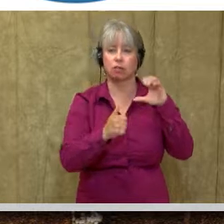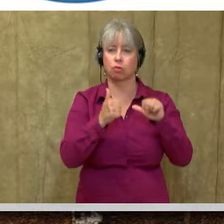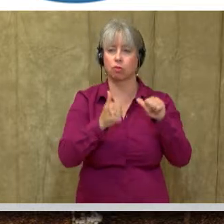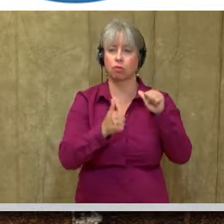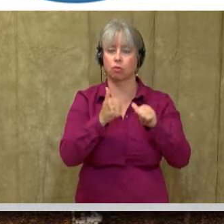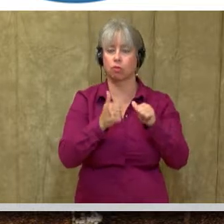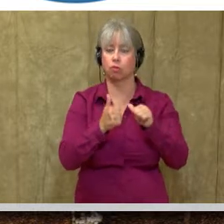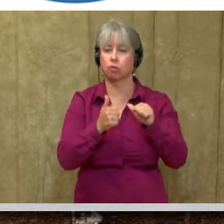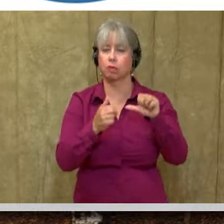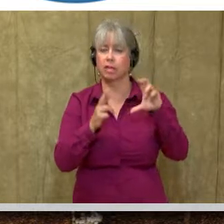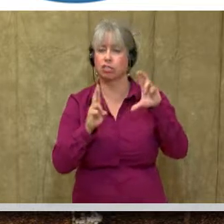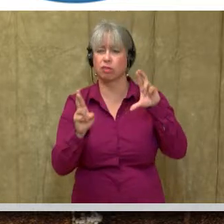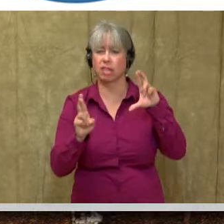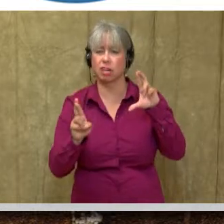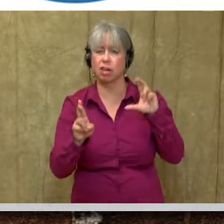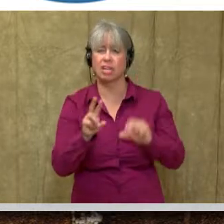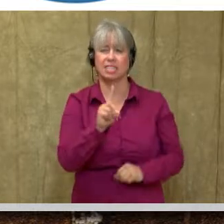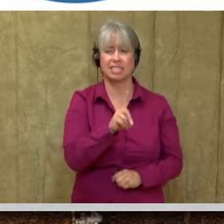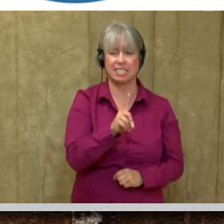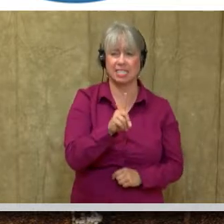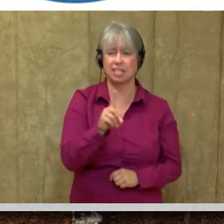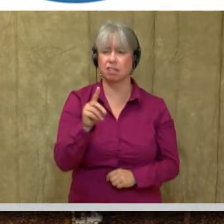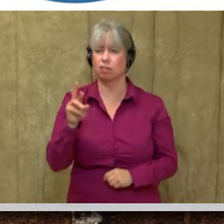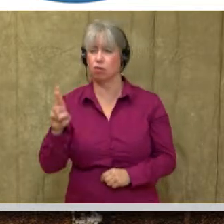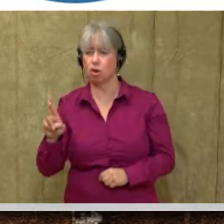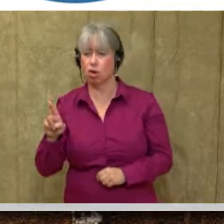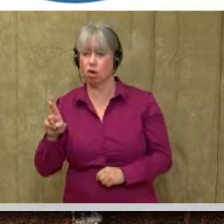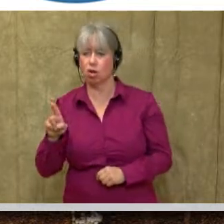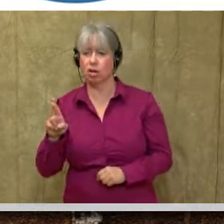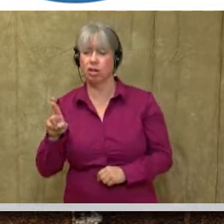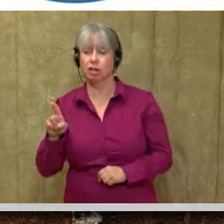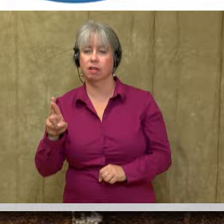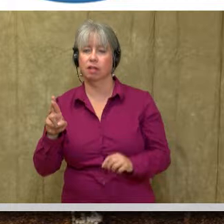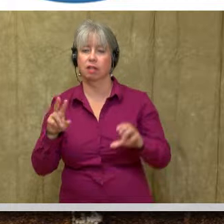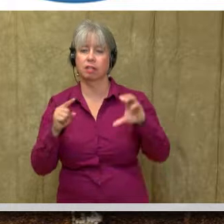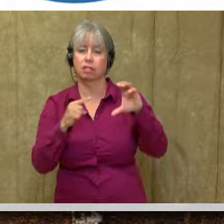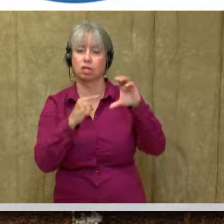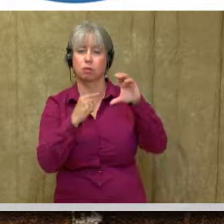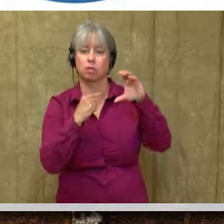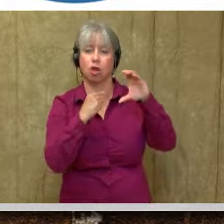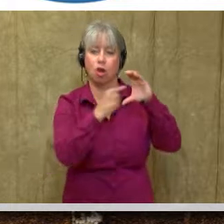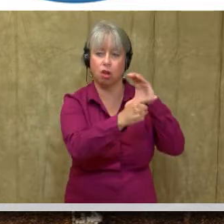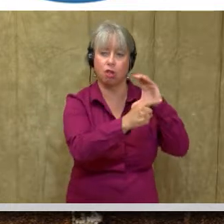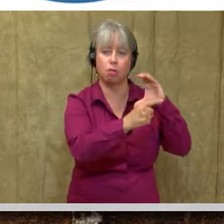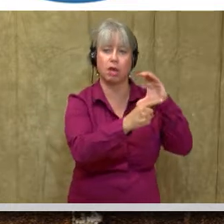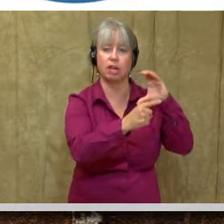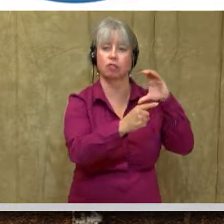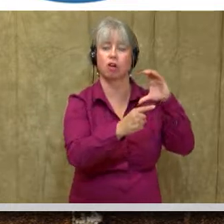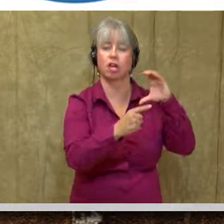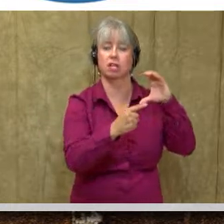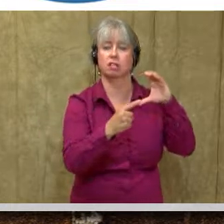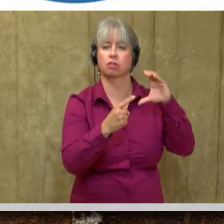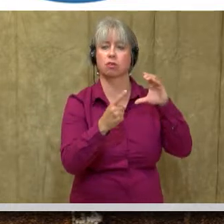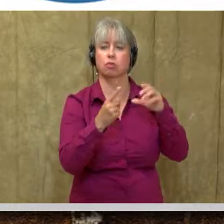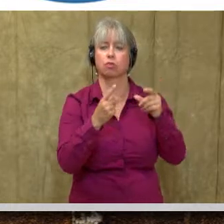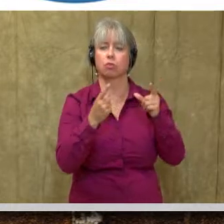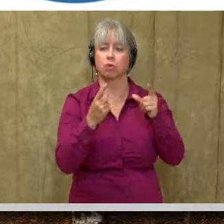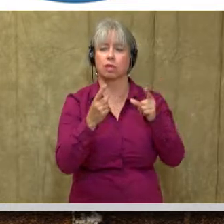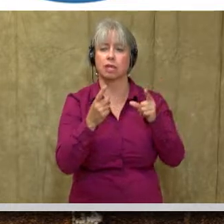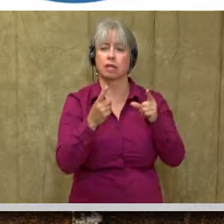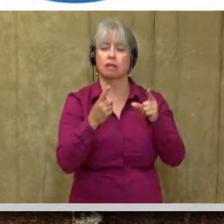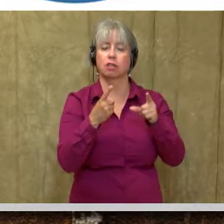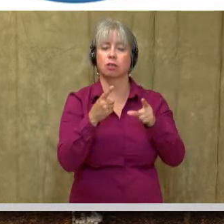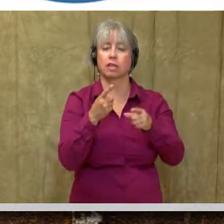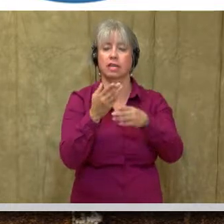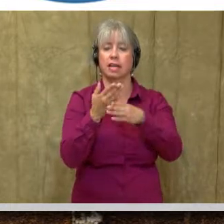That is the diameter, because it's all the way across. So in order to find the radius, what do we have to do? Split it